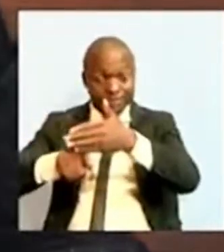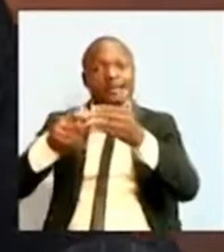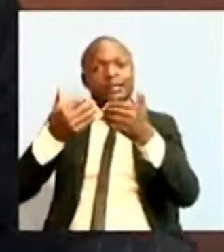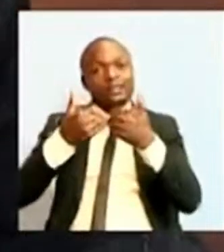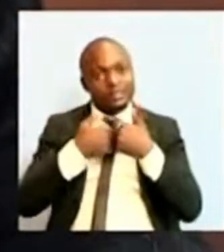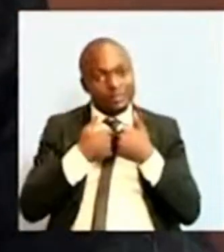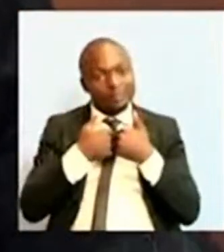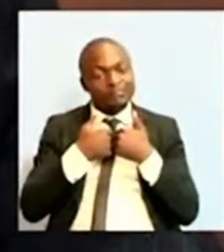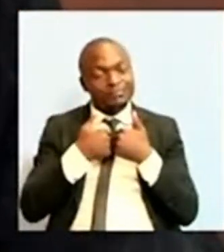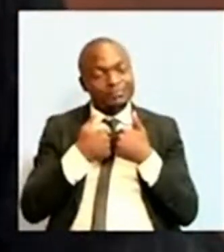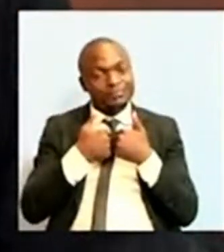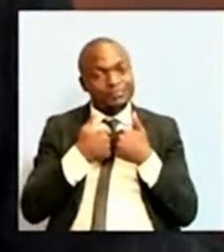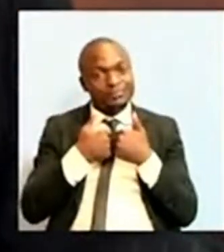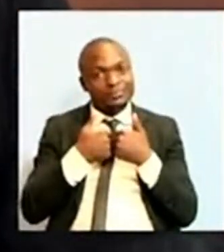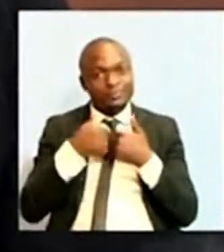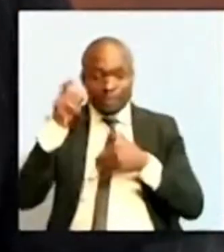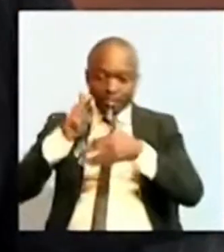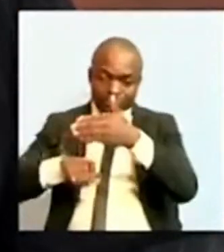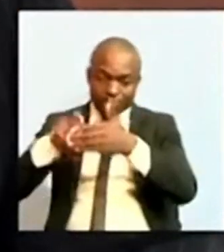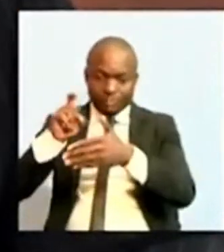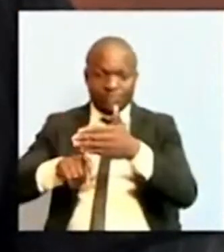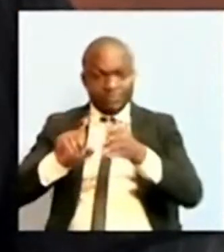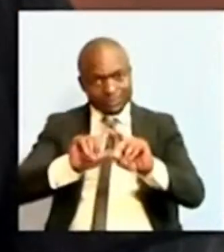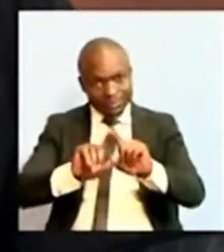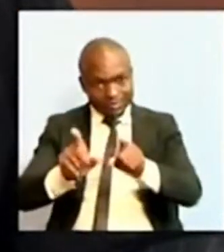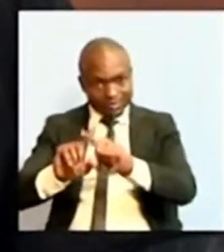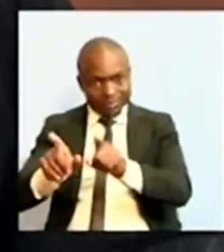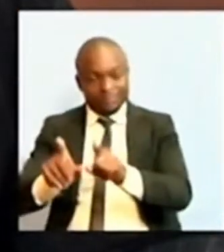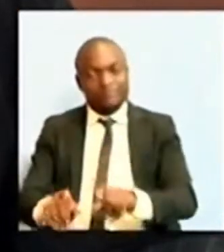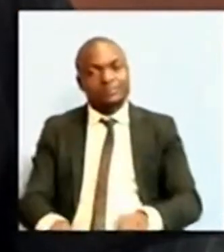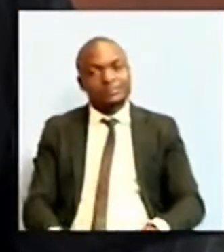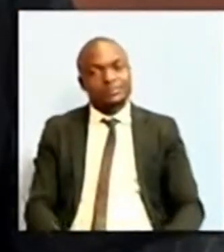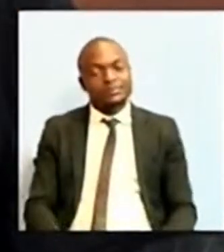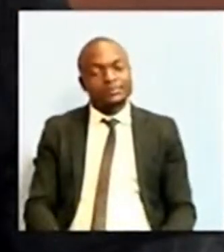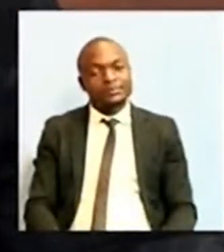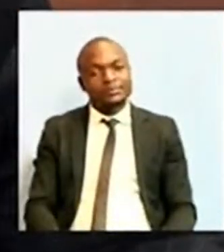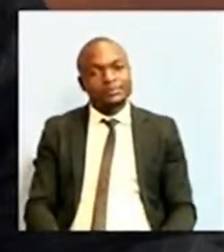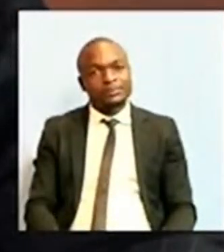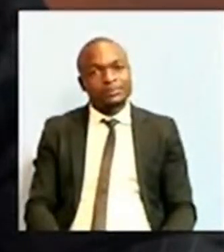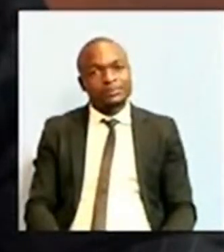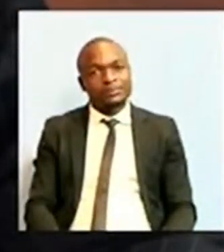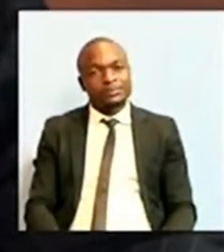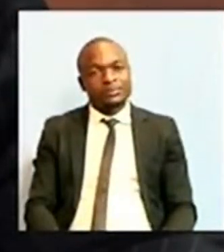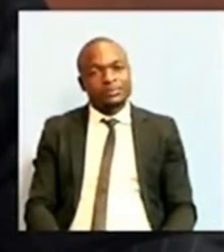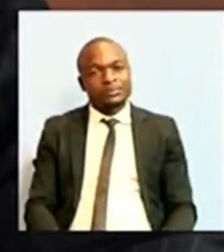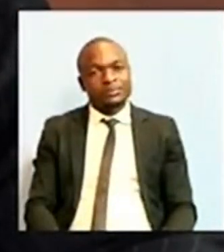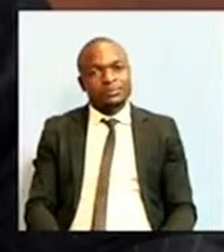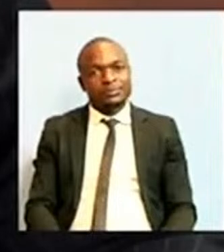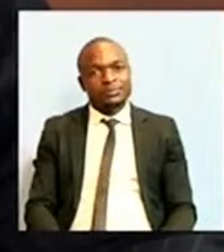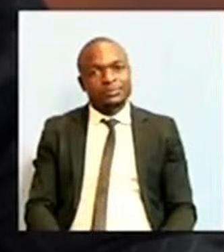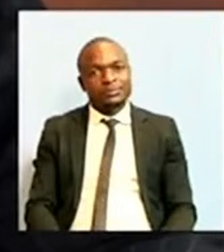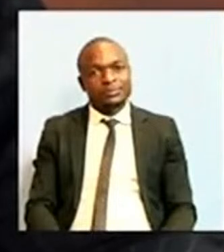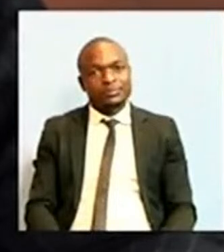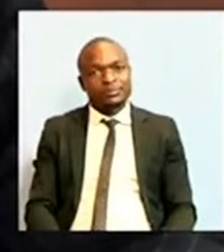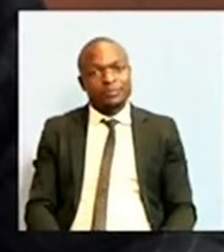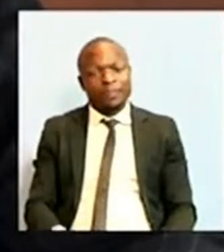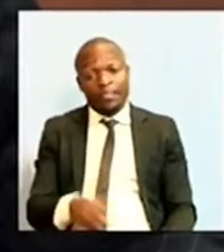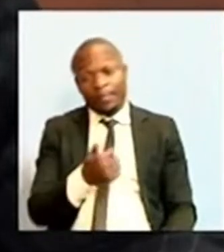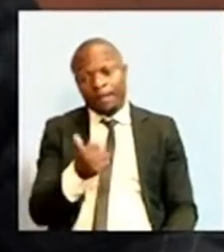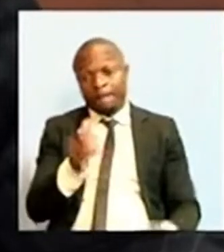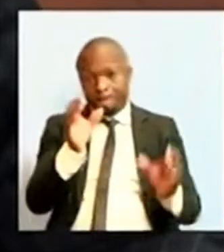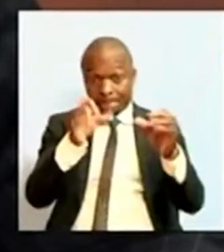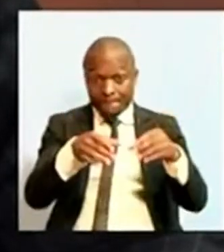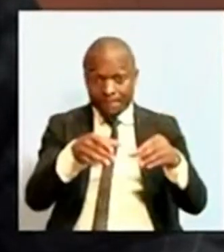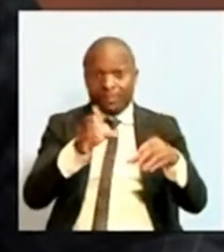got taxes and so on, which is so for other